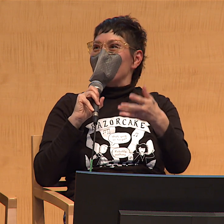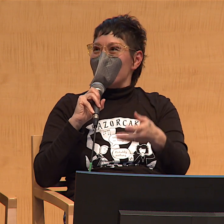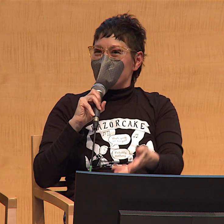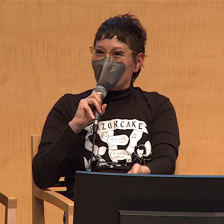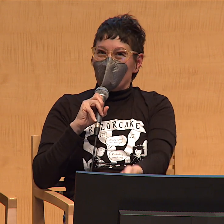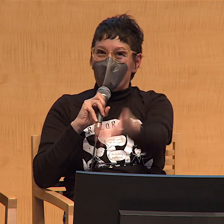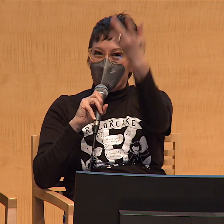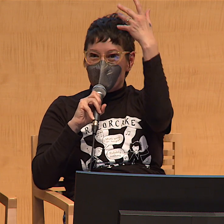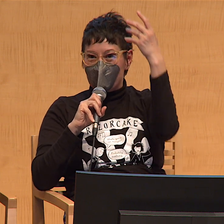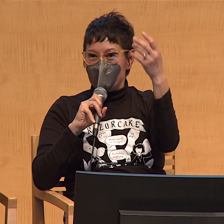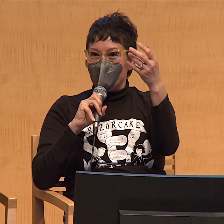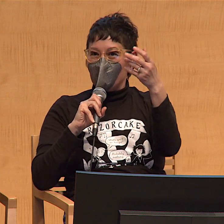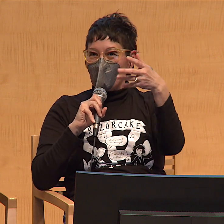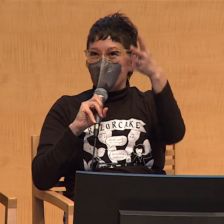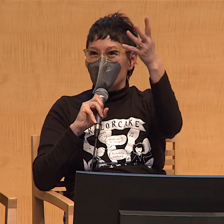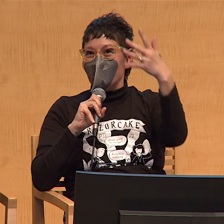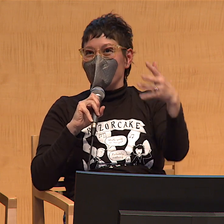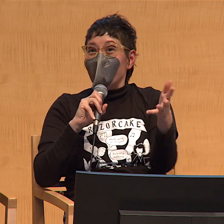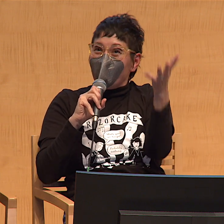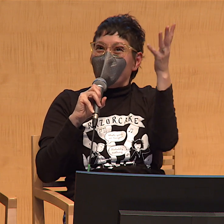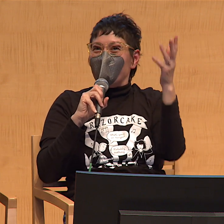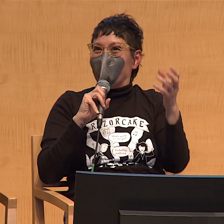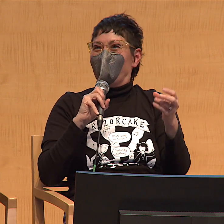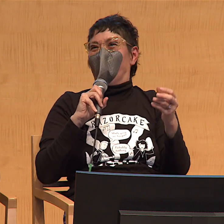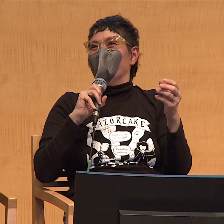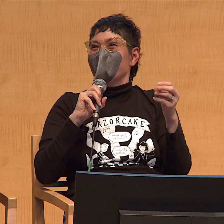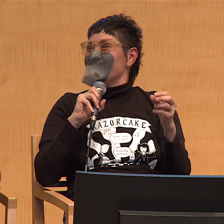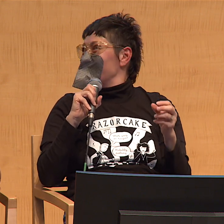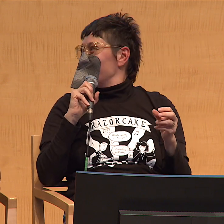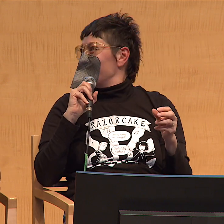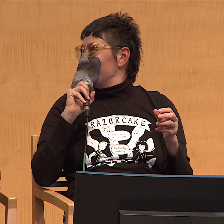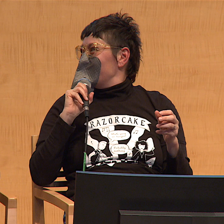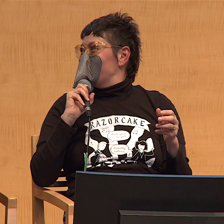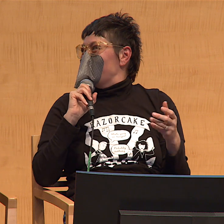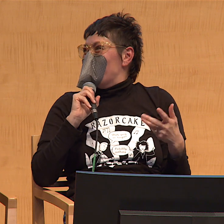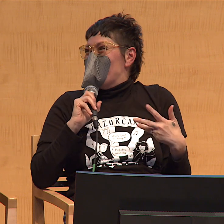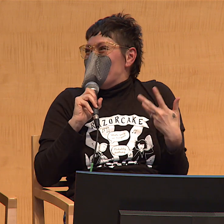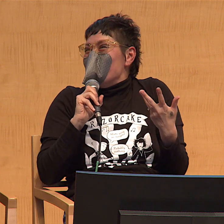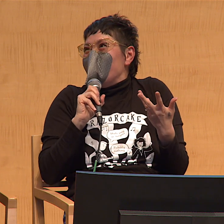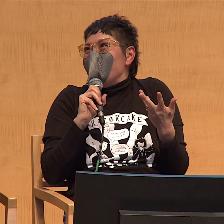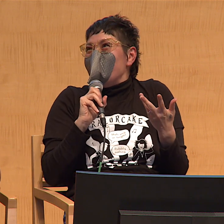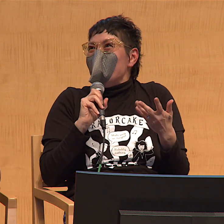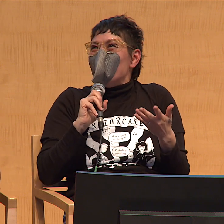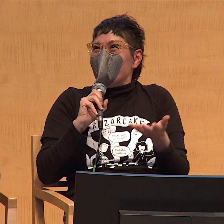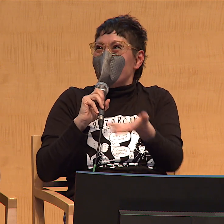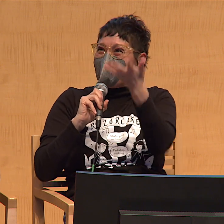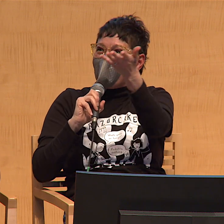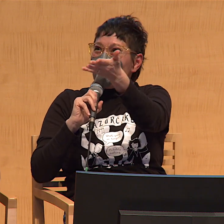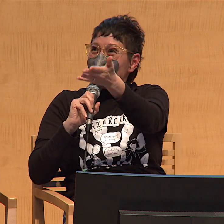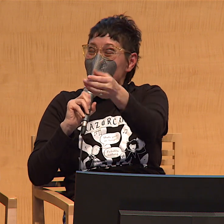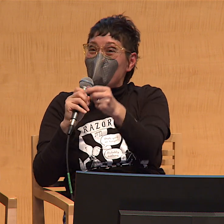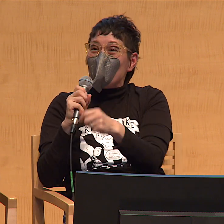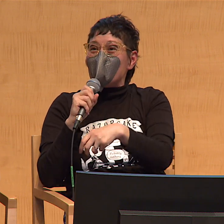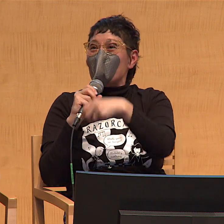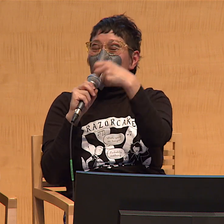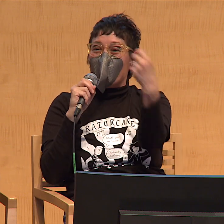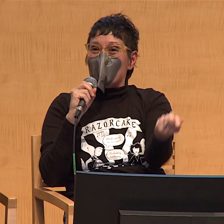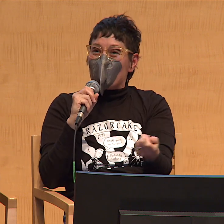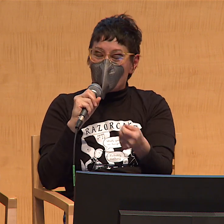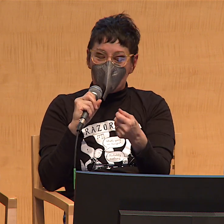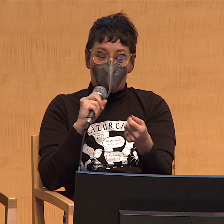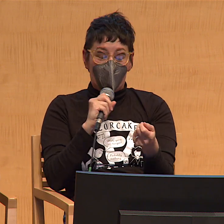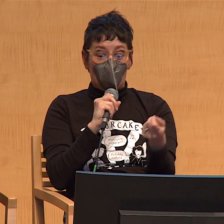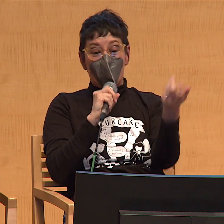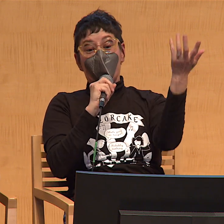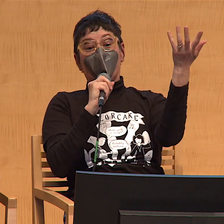out of context, if you're like, here's a twat, like, ha-ha. Like, here's a twat. I mean, but, like, sometimes it's like you just, like, pick